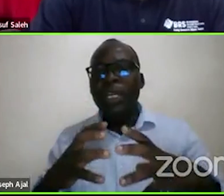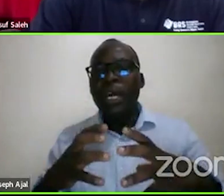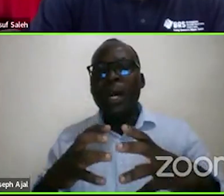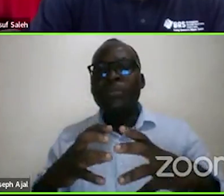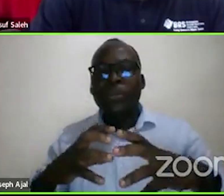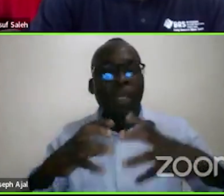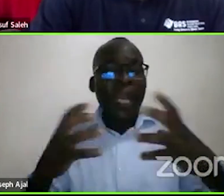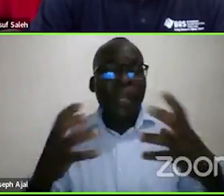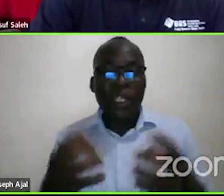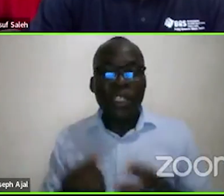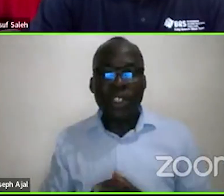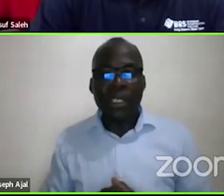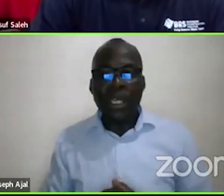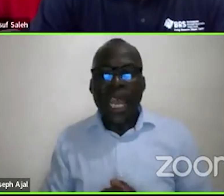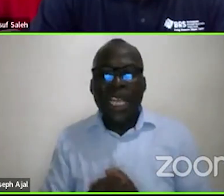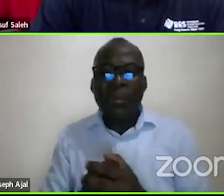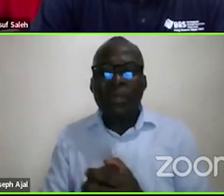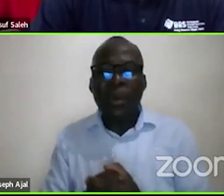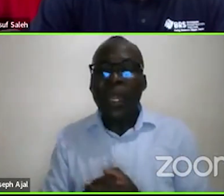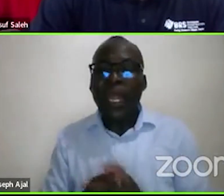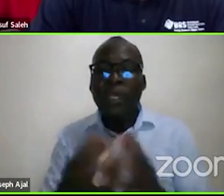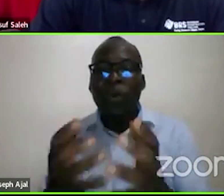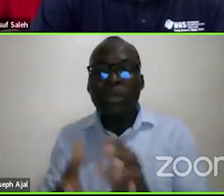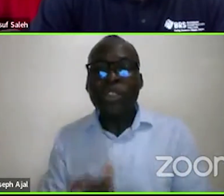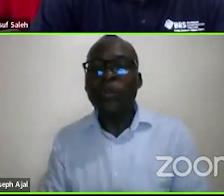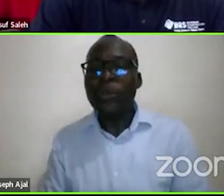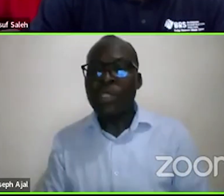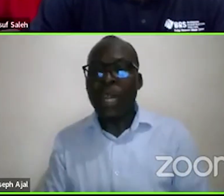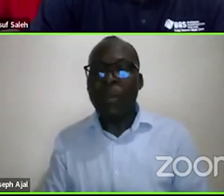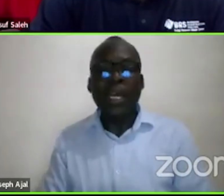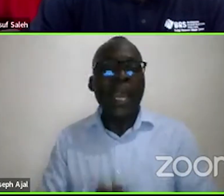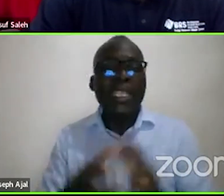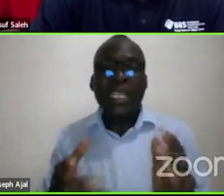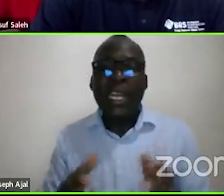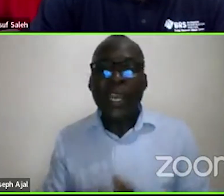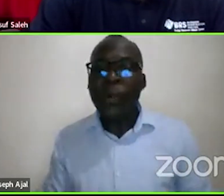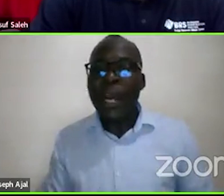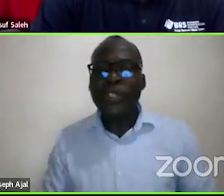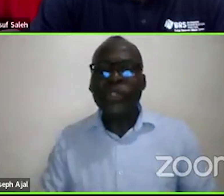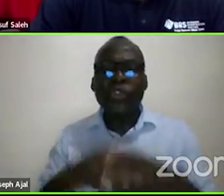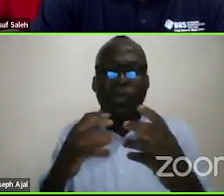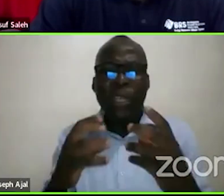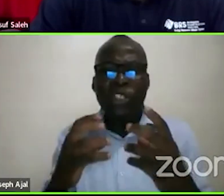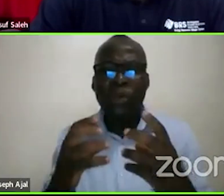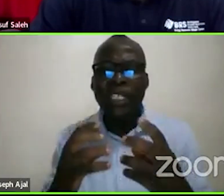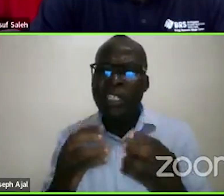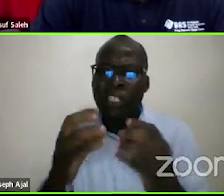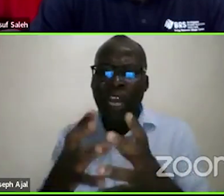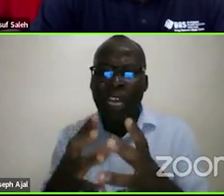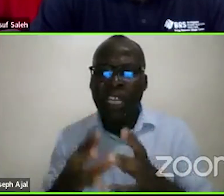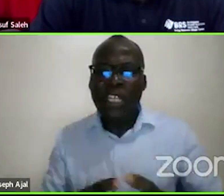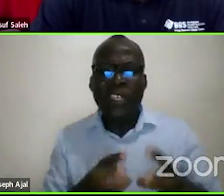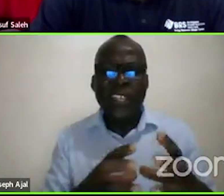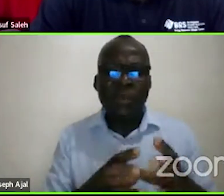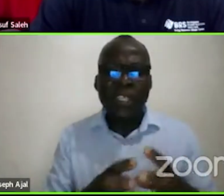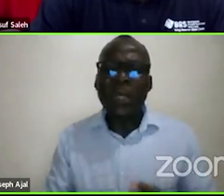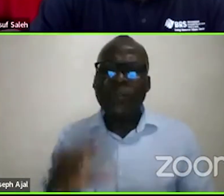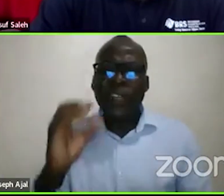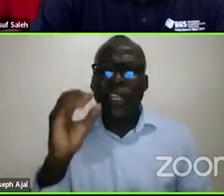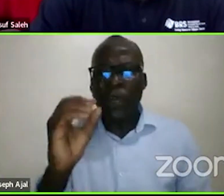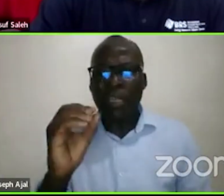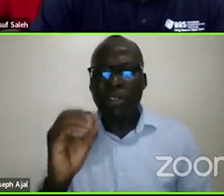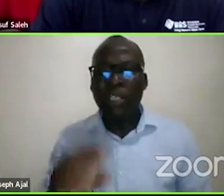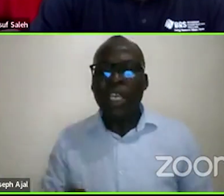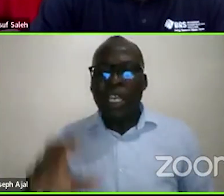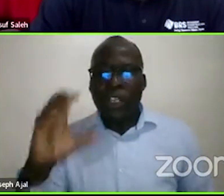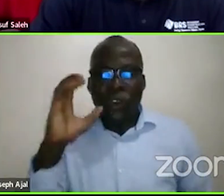very life-changing. Expert power, like what Yusuf was describing, the IT guy who has so much knowledge. He's young, he's inexperienced, but he's